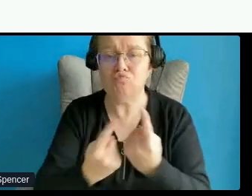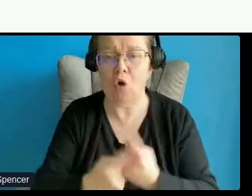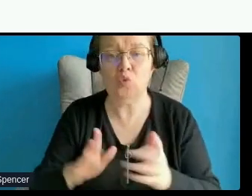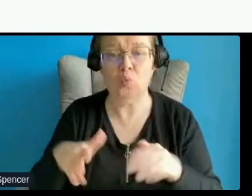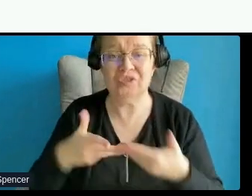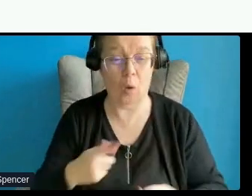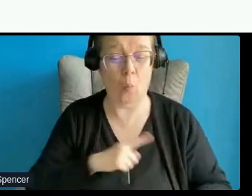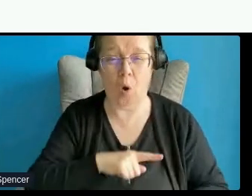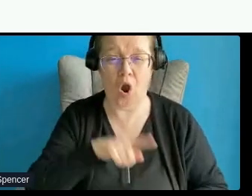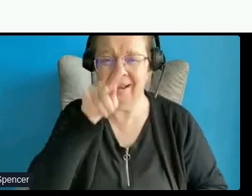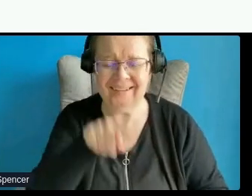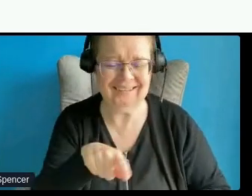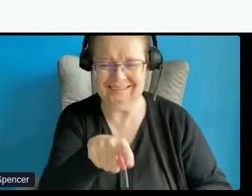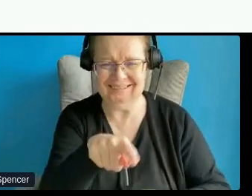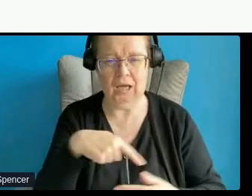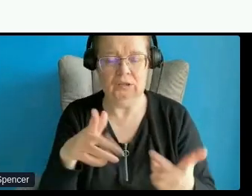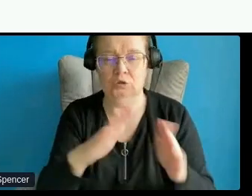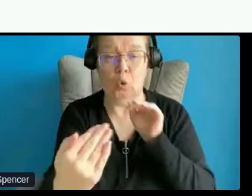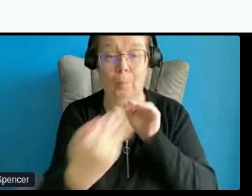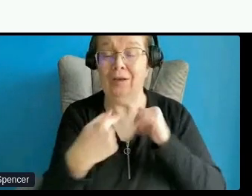features and spec don't match what they need.